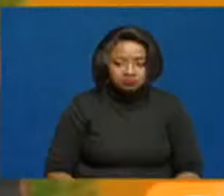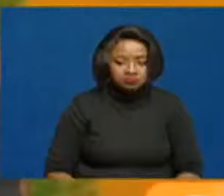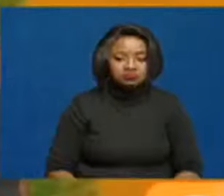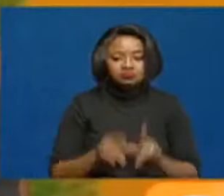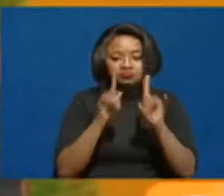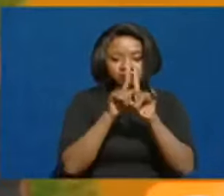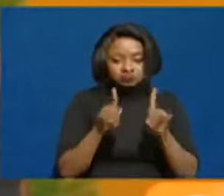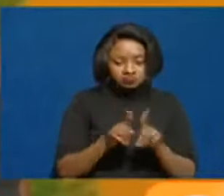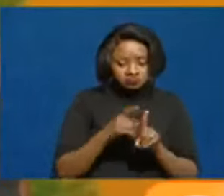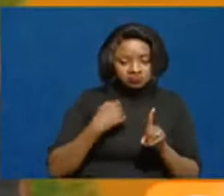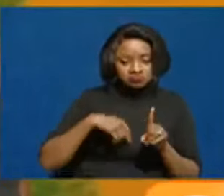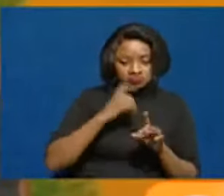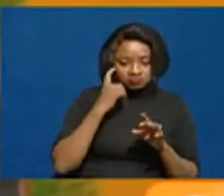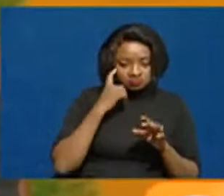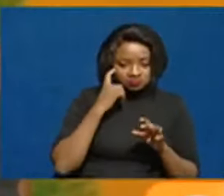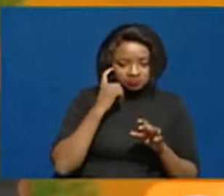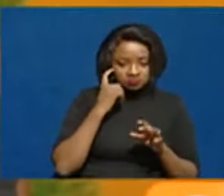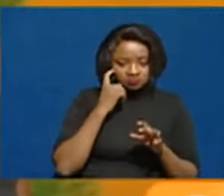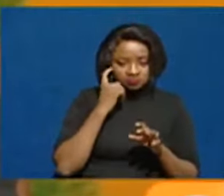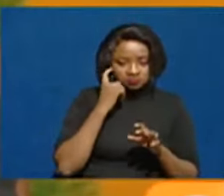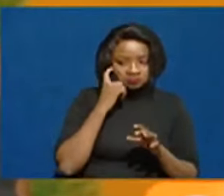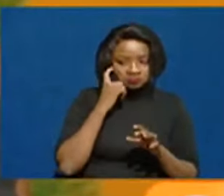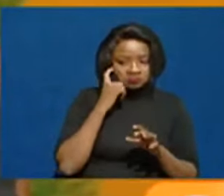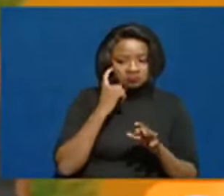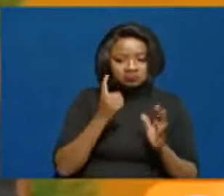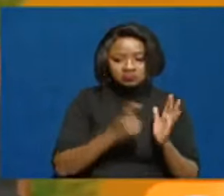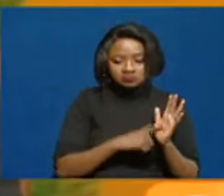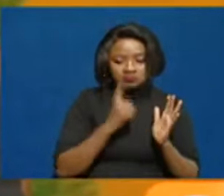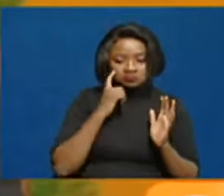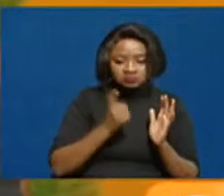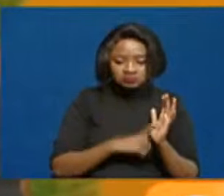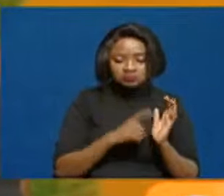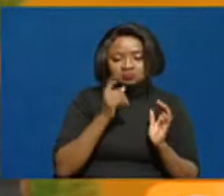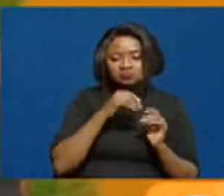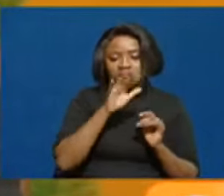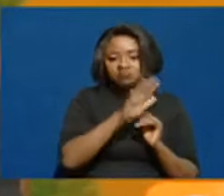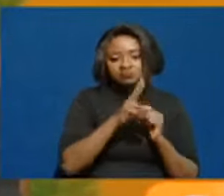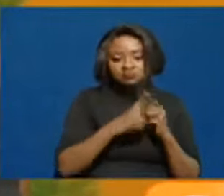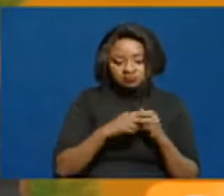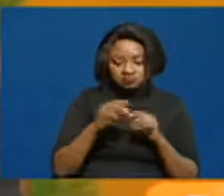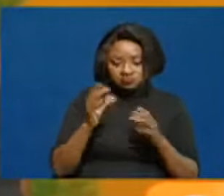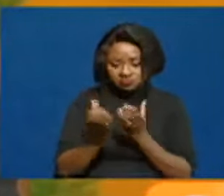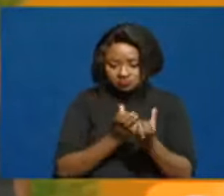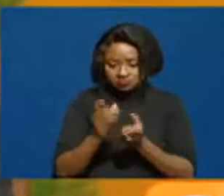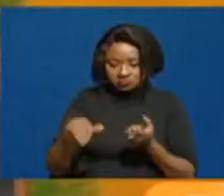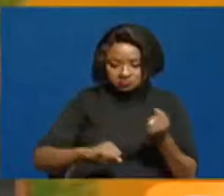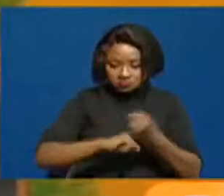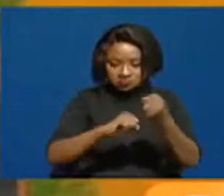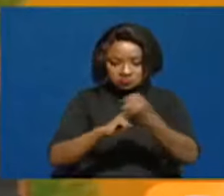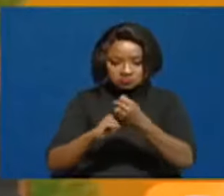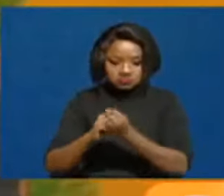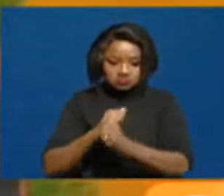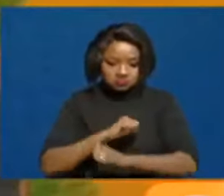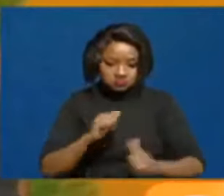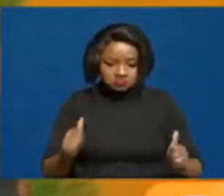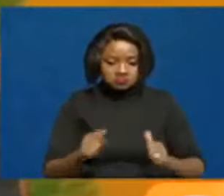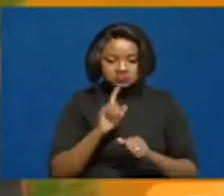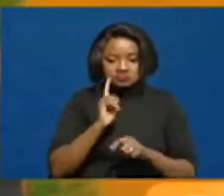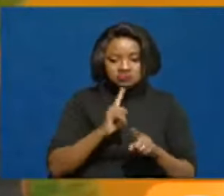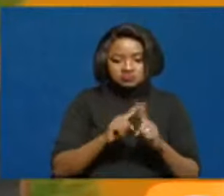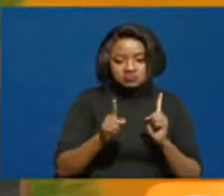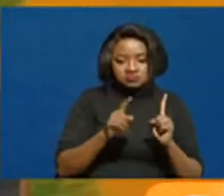we've identified 57 of those through the call that we ran. We'll be able to support them over an incubation period